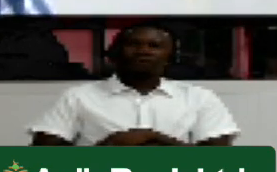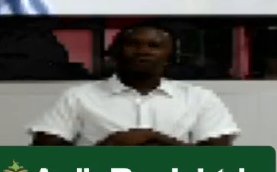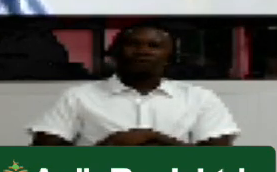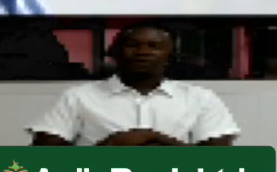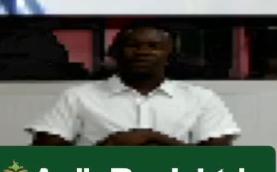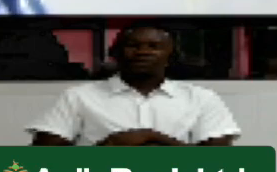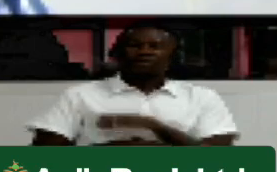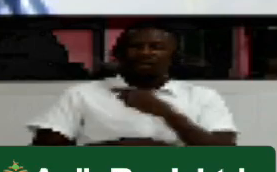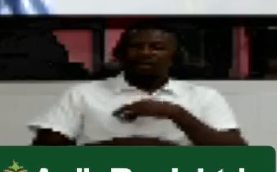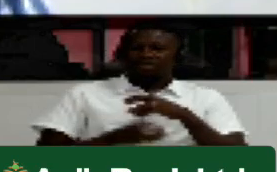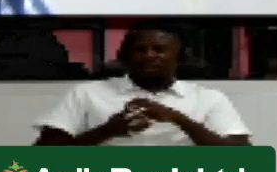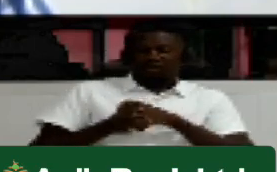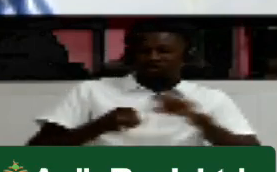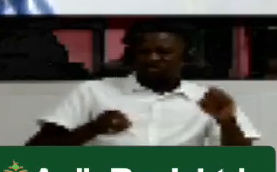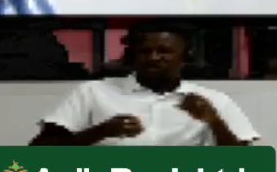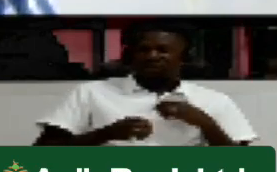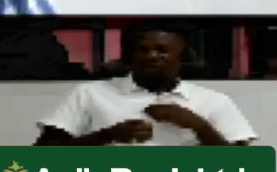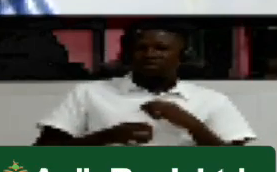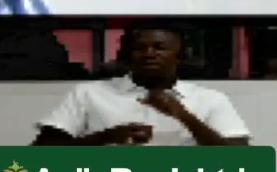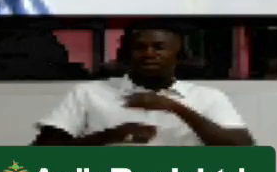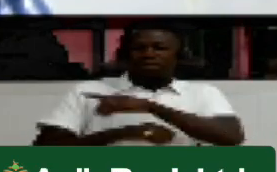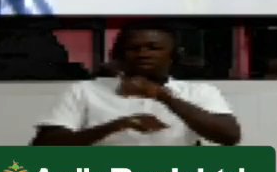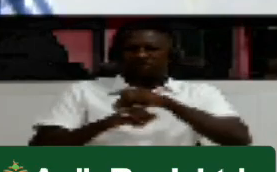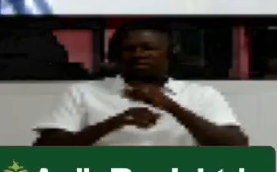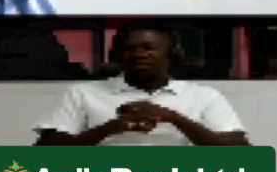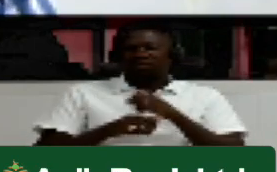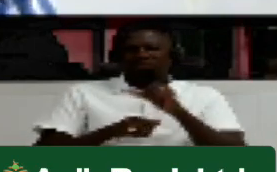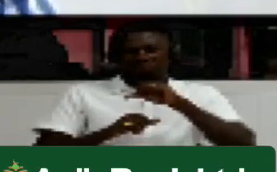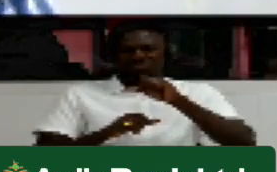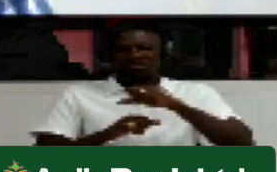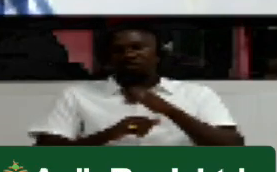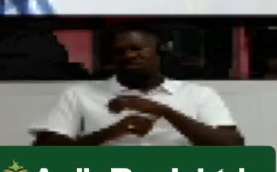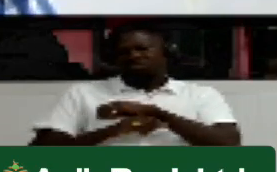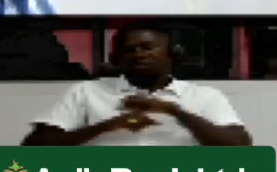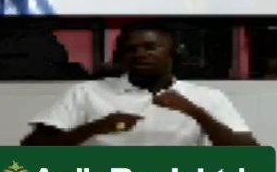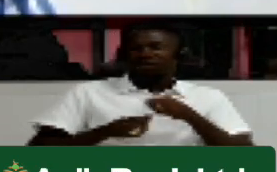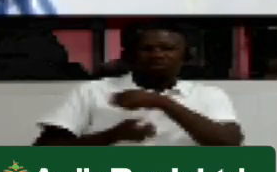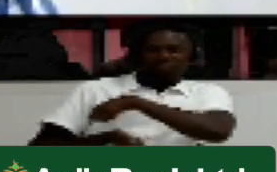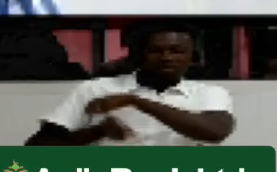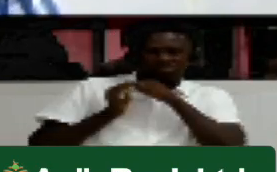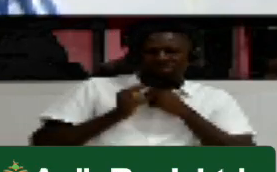and remove the infected part of that bed sore.